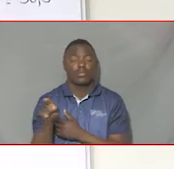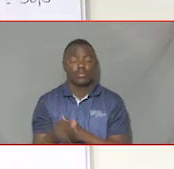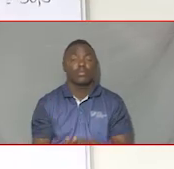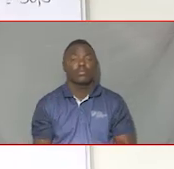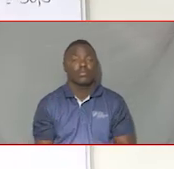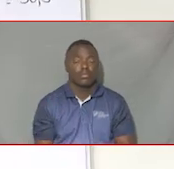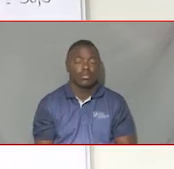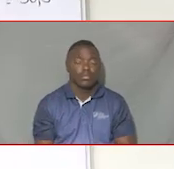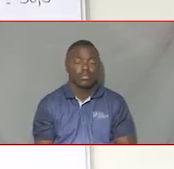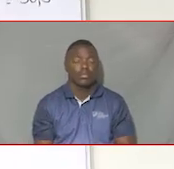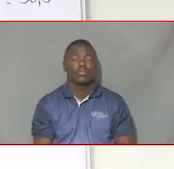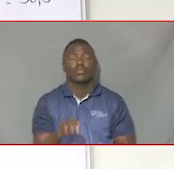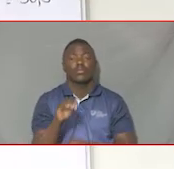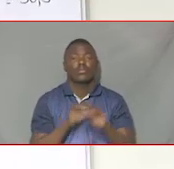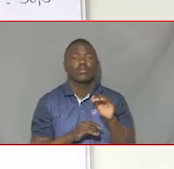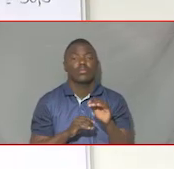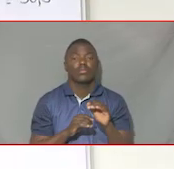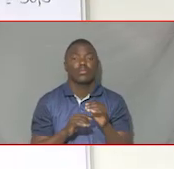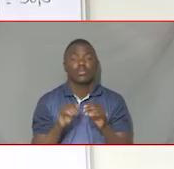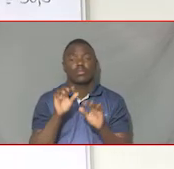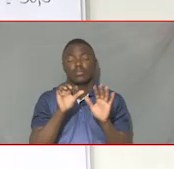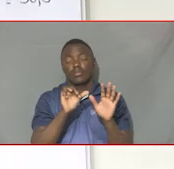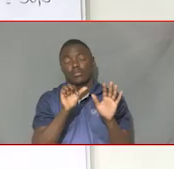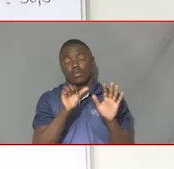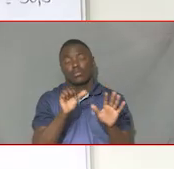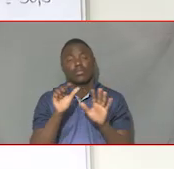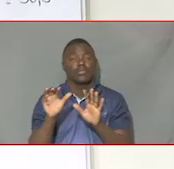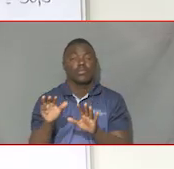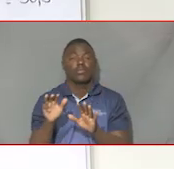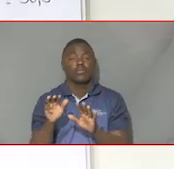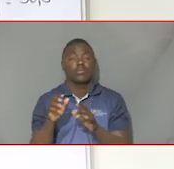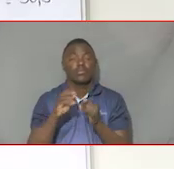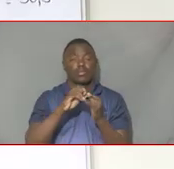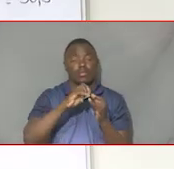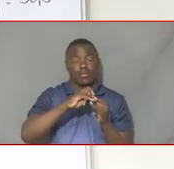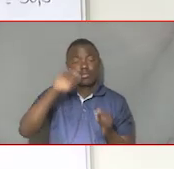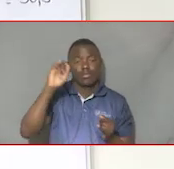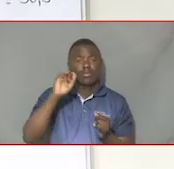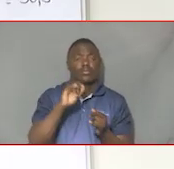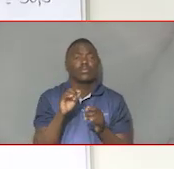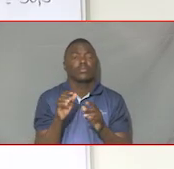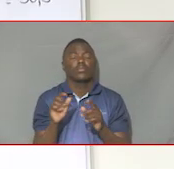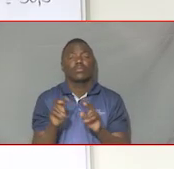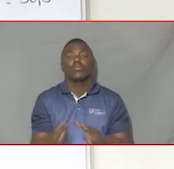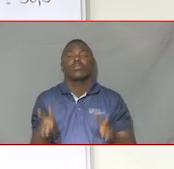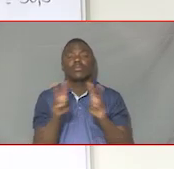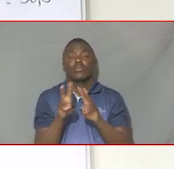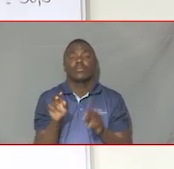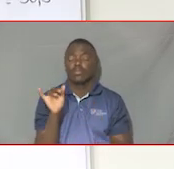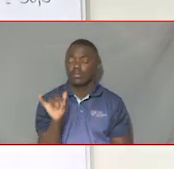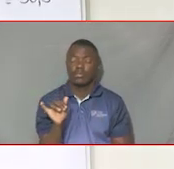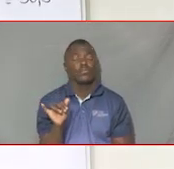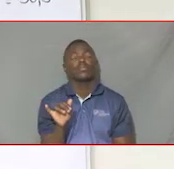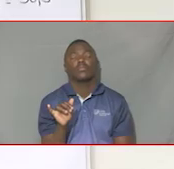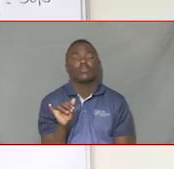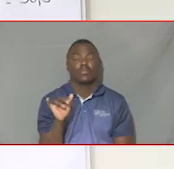By substituting 69 into the least squares regression line, I get a value, a y value,